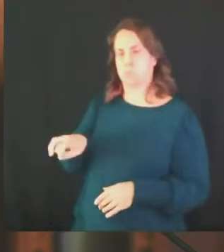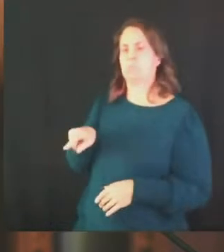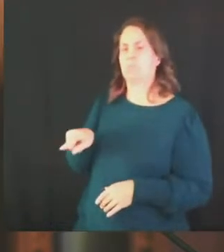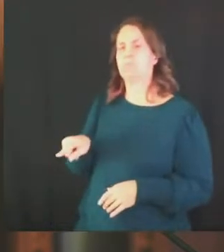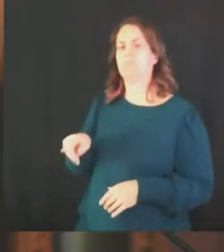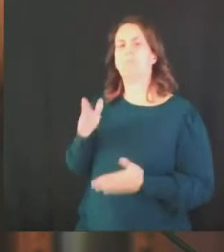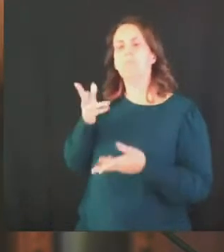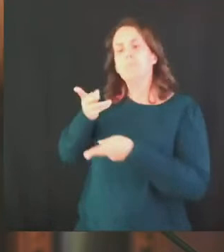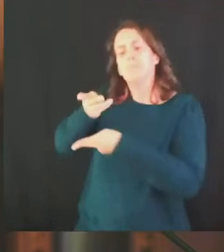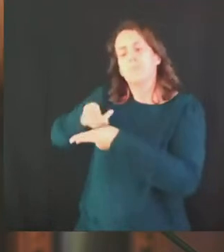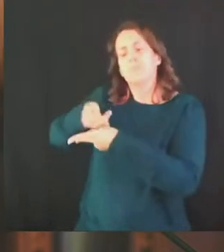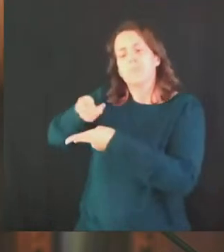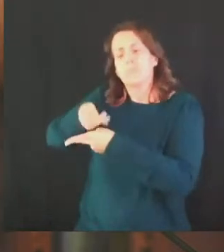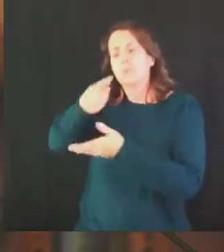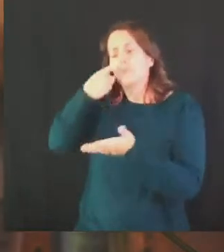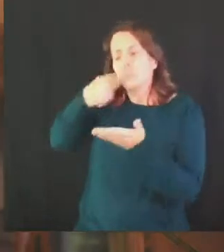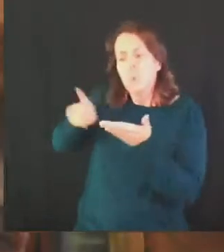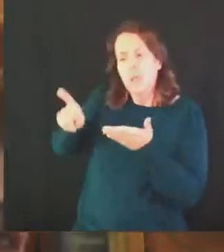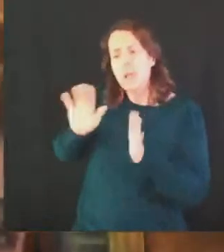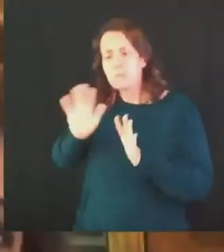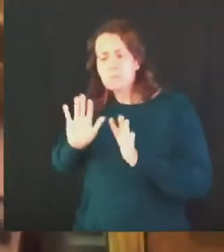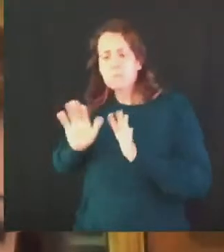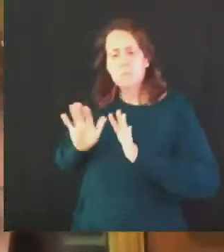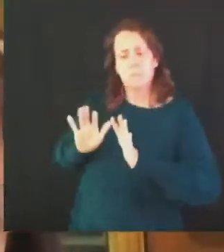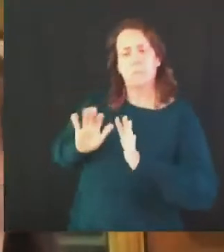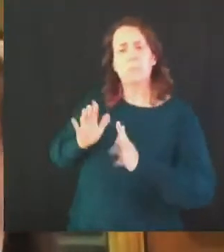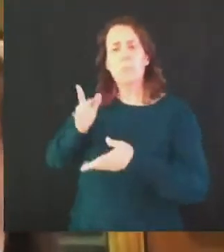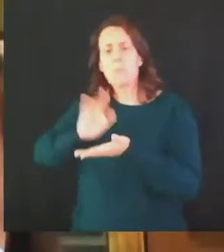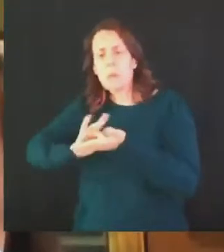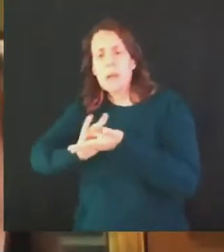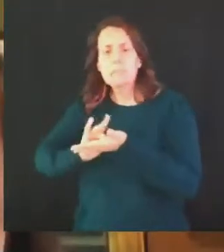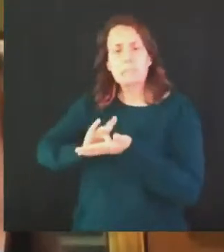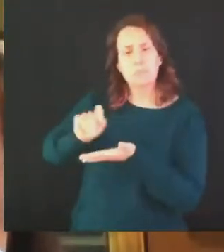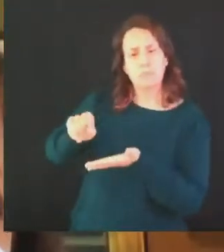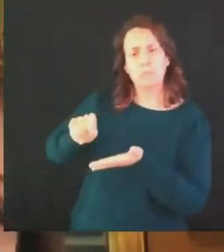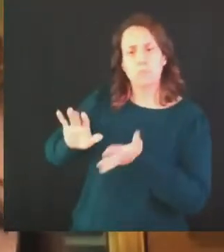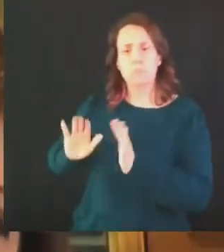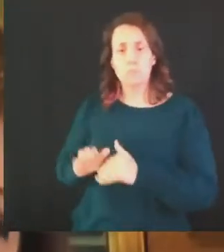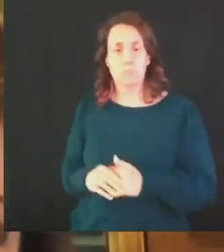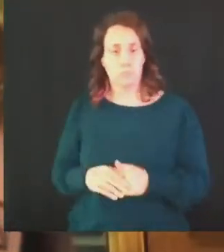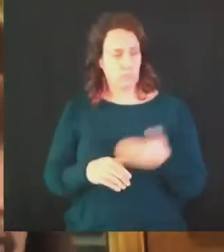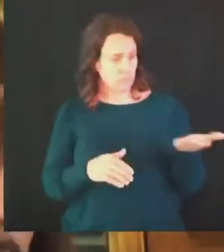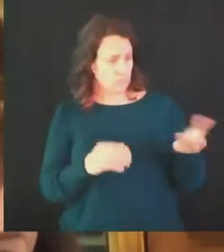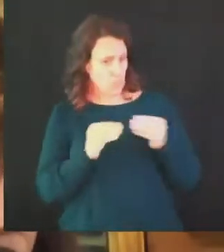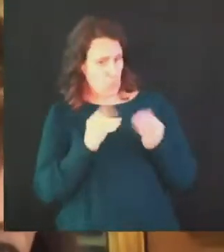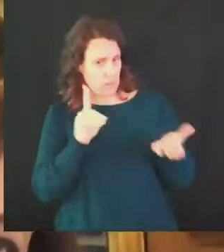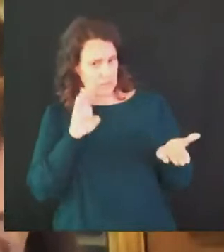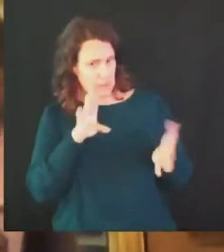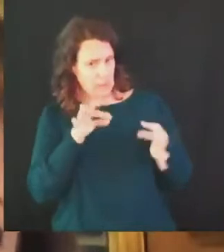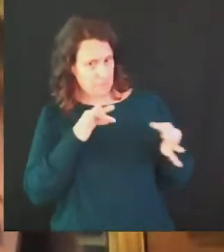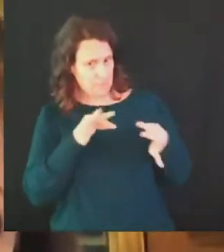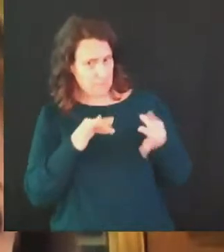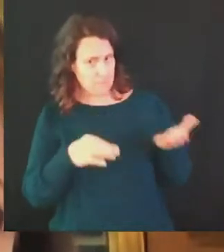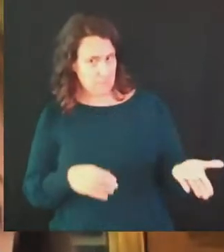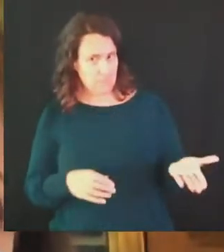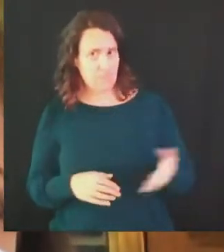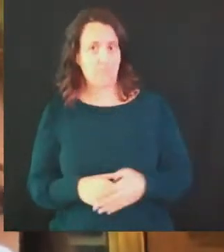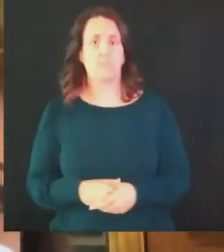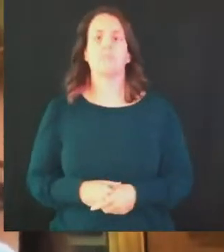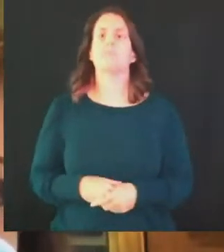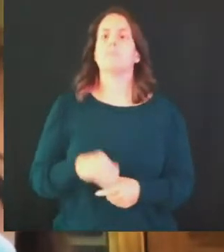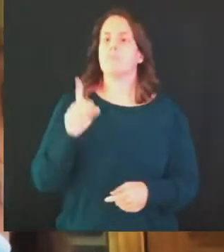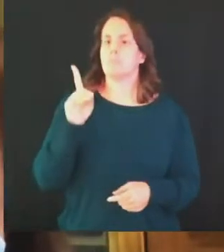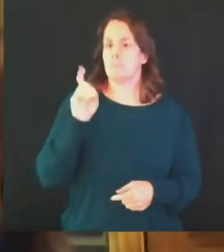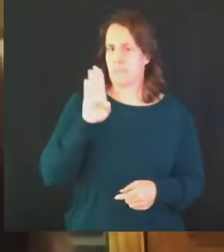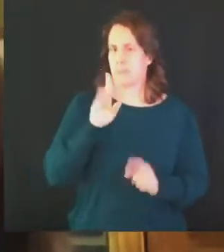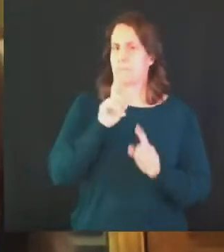that. Thank you, Secretary Powell. I can give an example of the type of patient that would be cared for at the alternate care